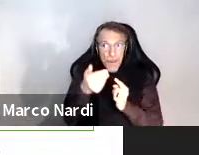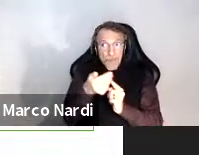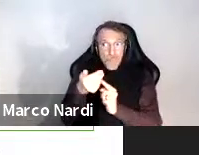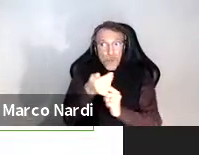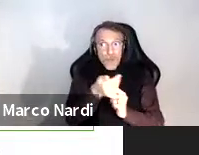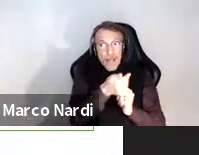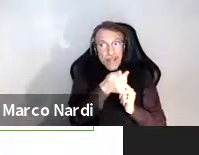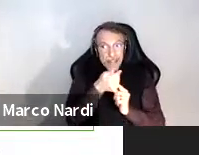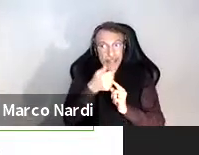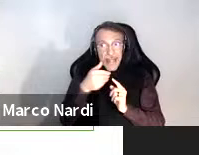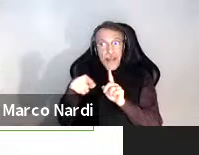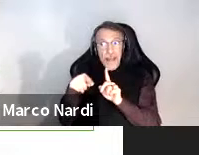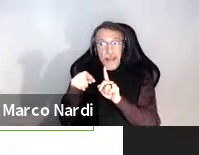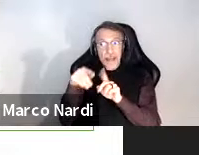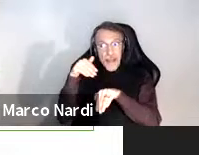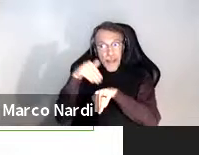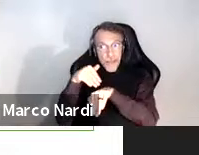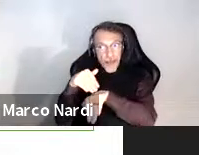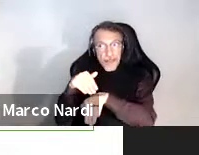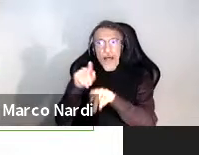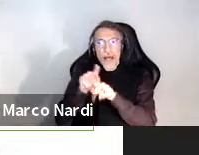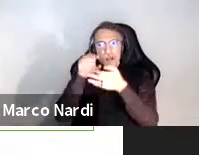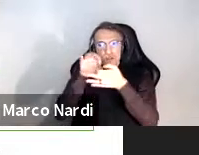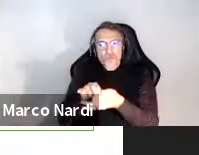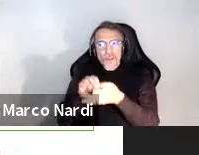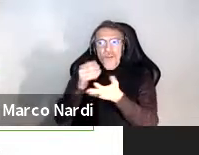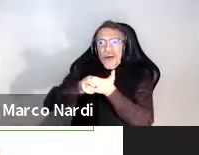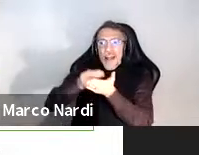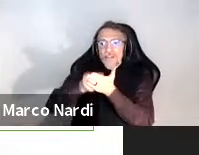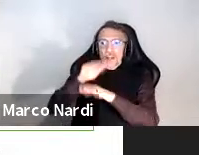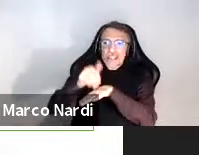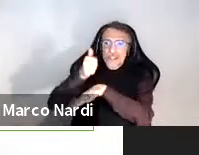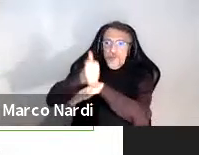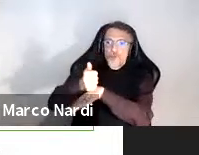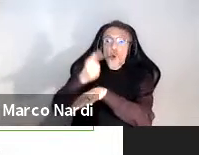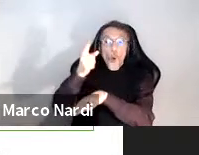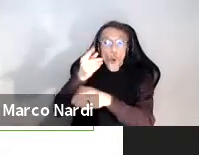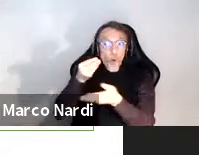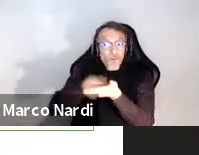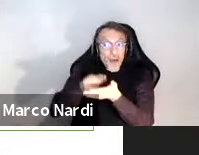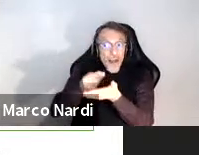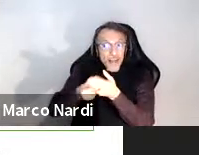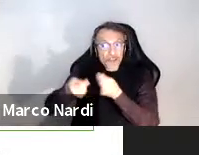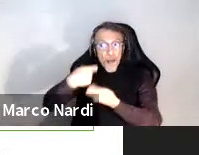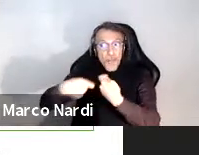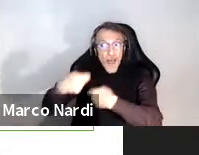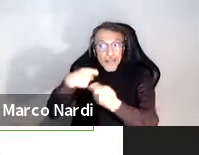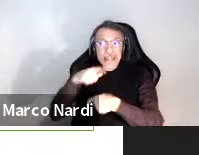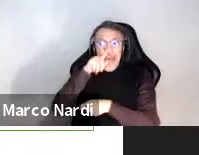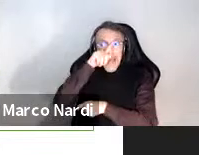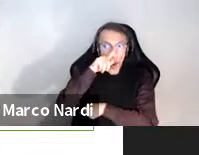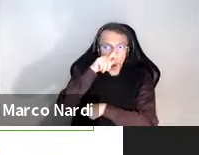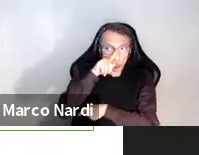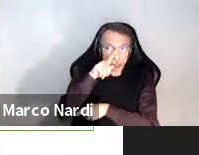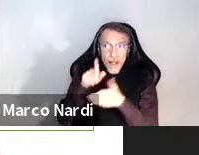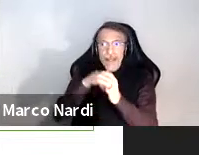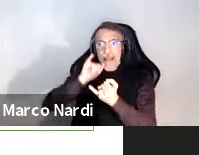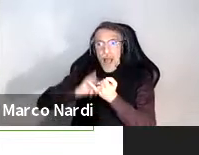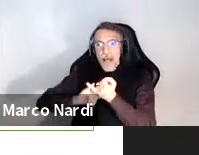impact. This relates to financial institutions and the financial market. The oil and gas suffered